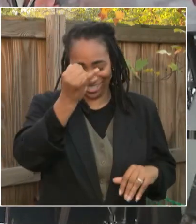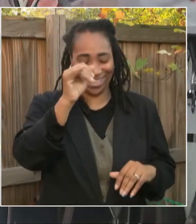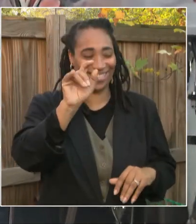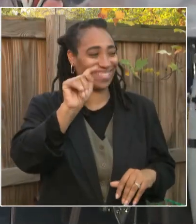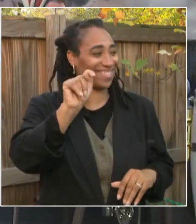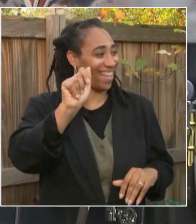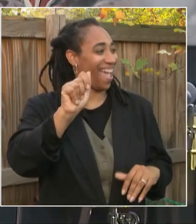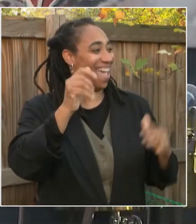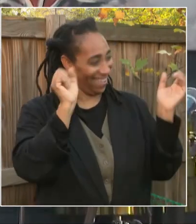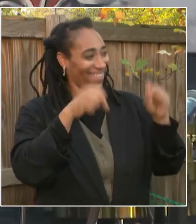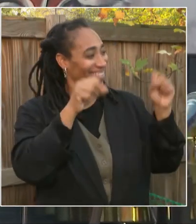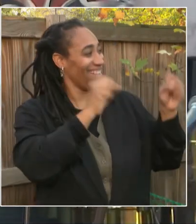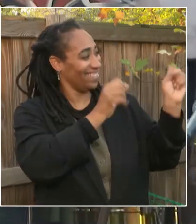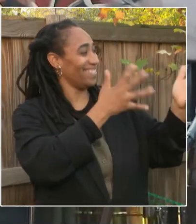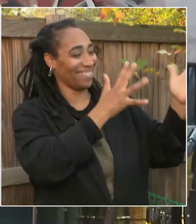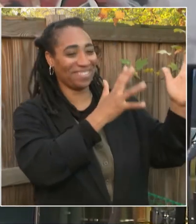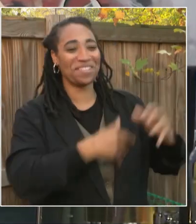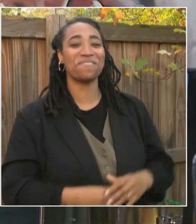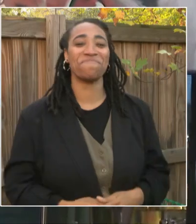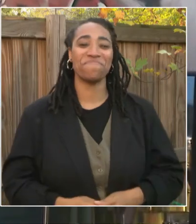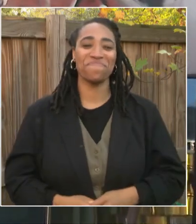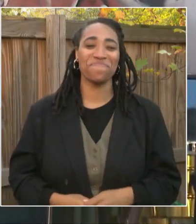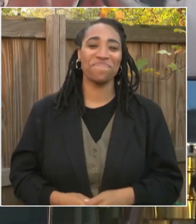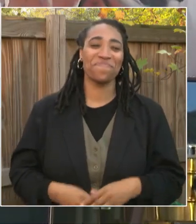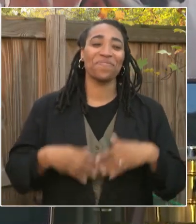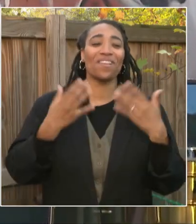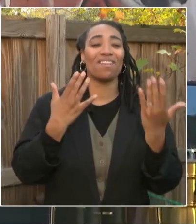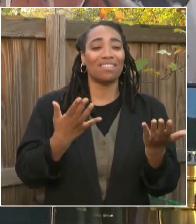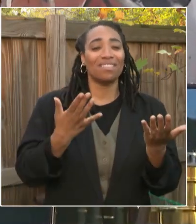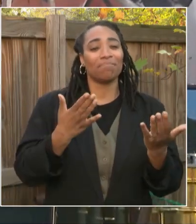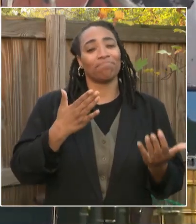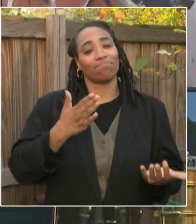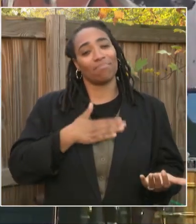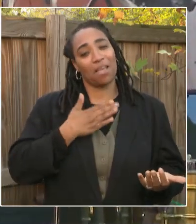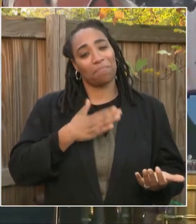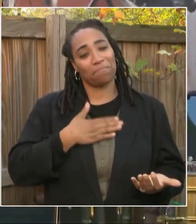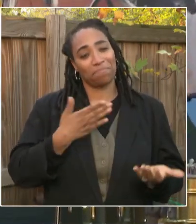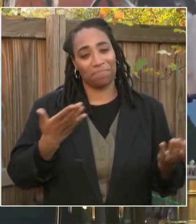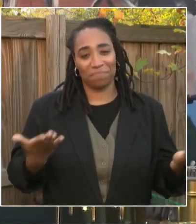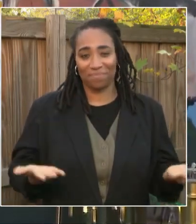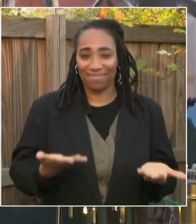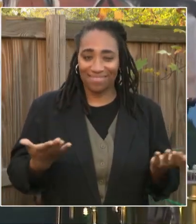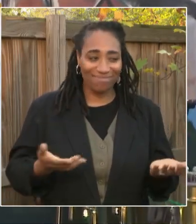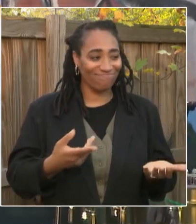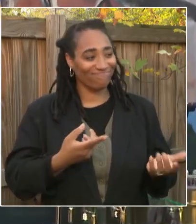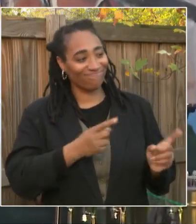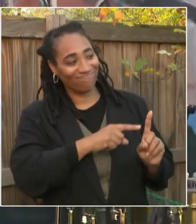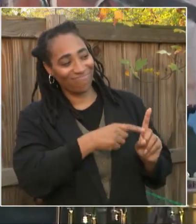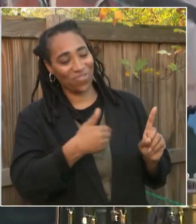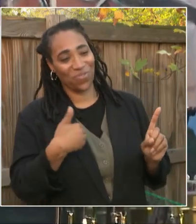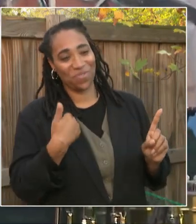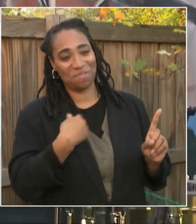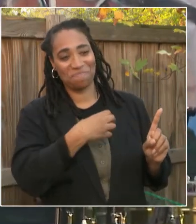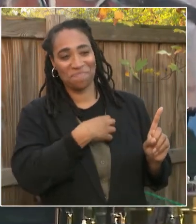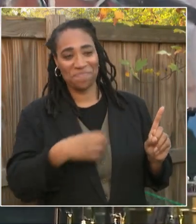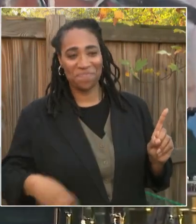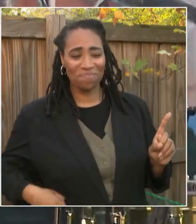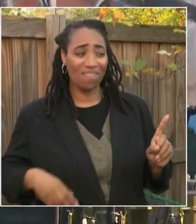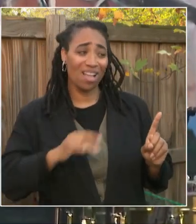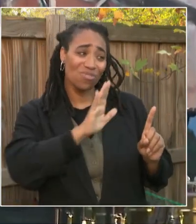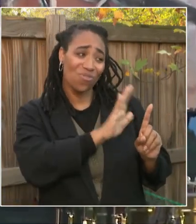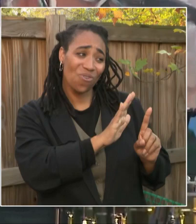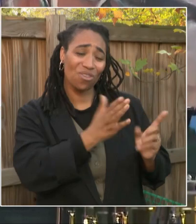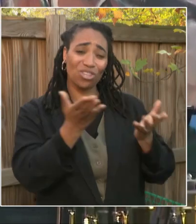It's always good to be with our youth mayors. I want to thank you for your service to the city. And I want to